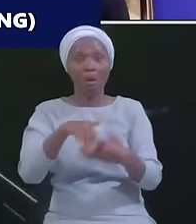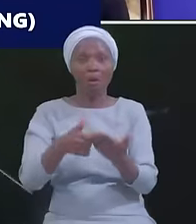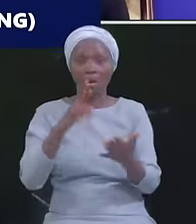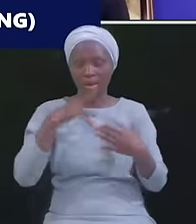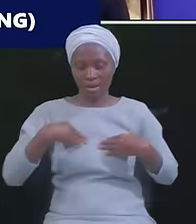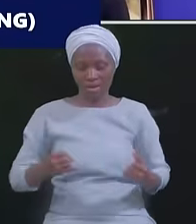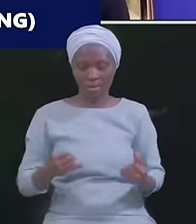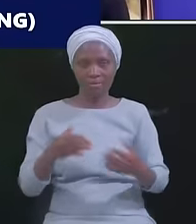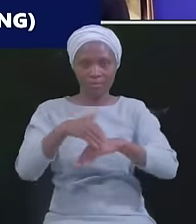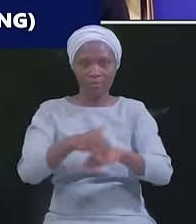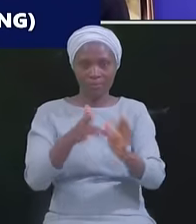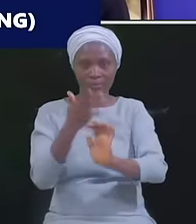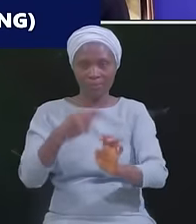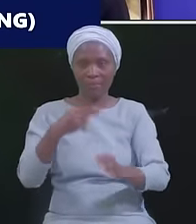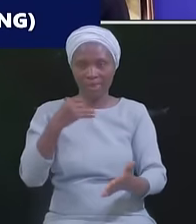tonight.